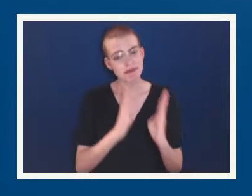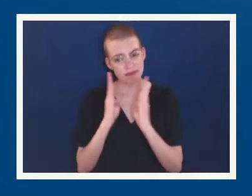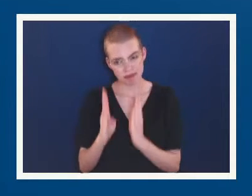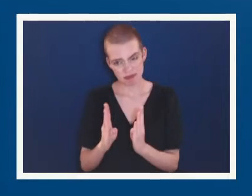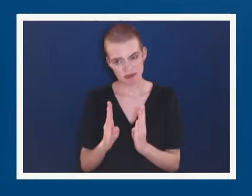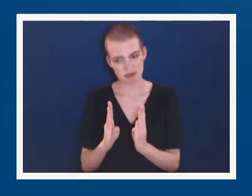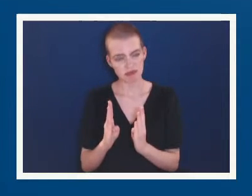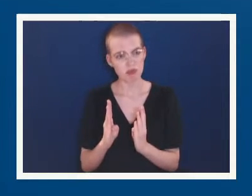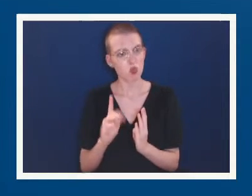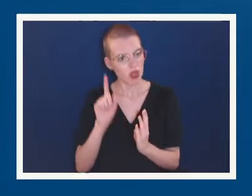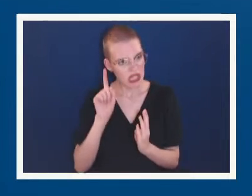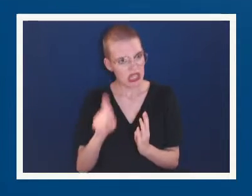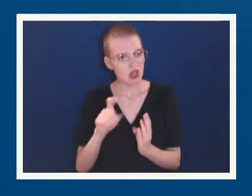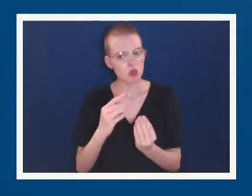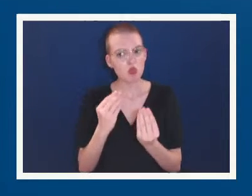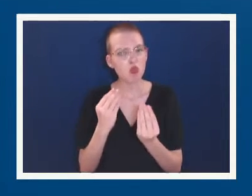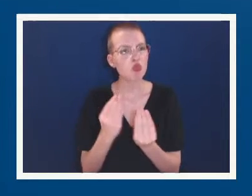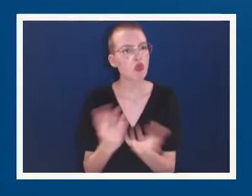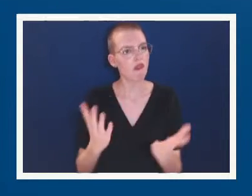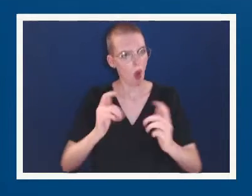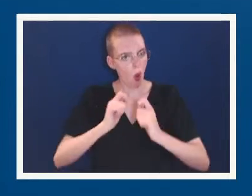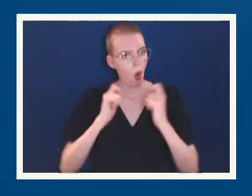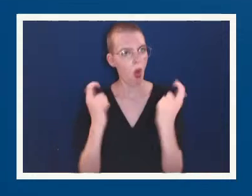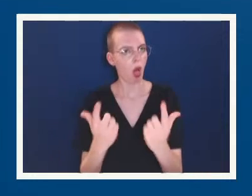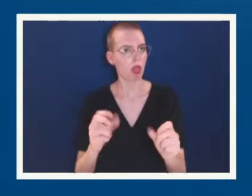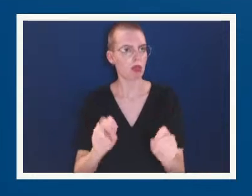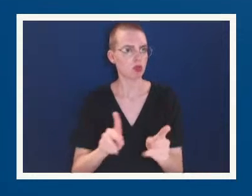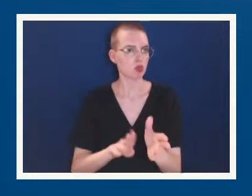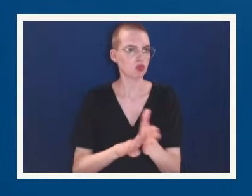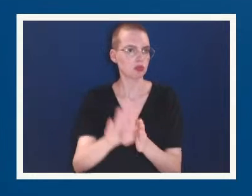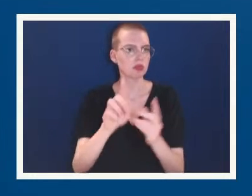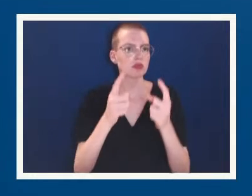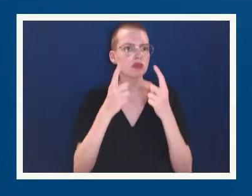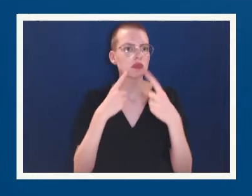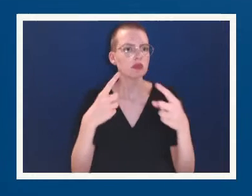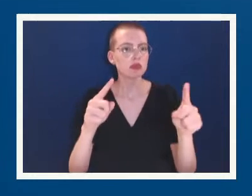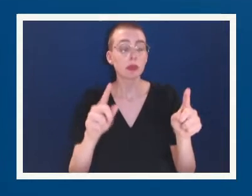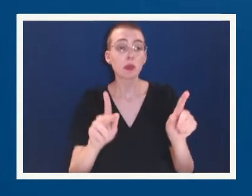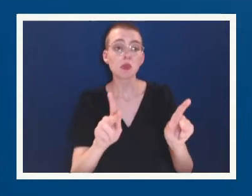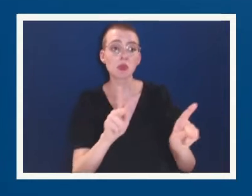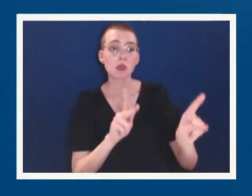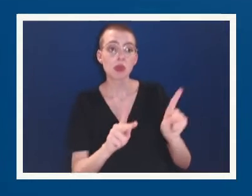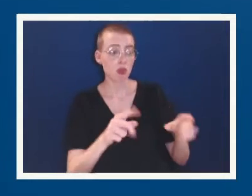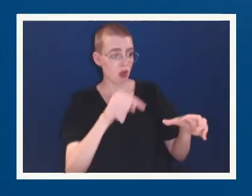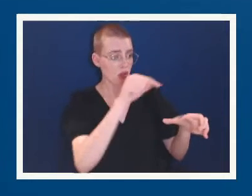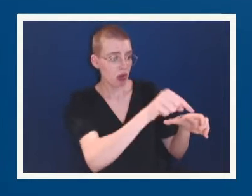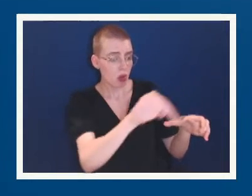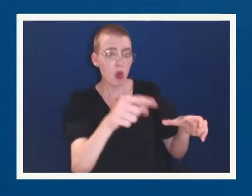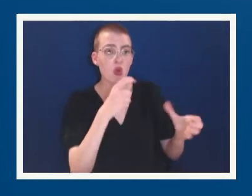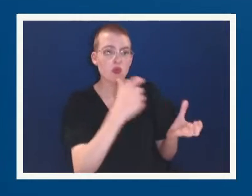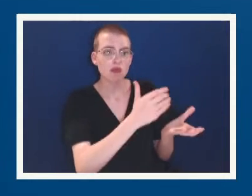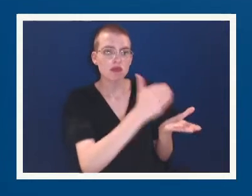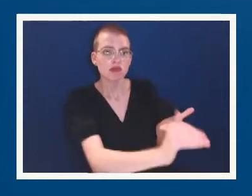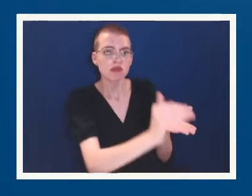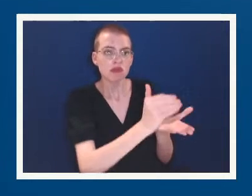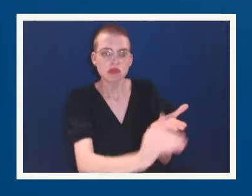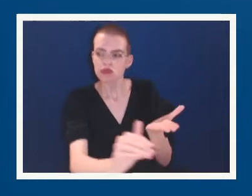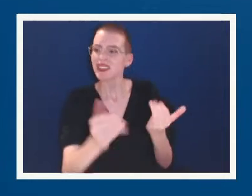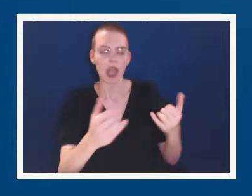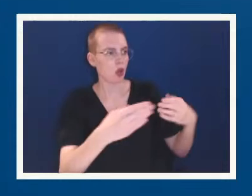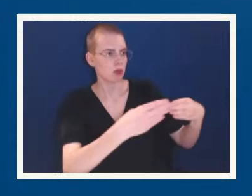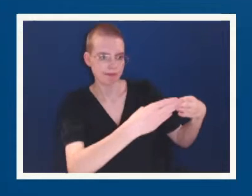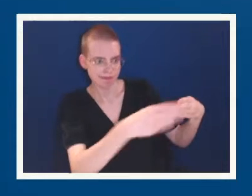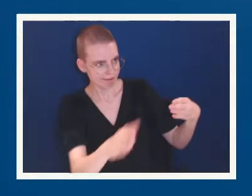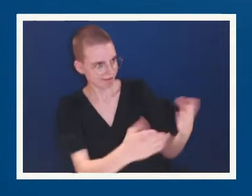to succeed. Open up the doors of opportunity to those who have been shut out. And so on day one of our Shapiro-Davis